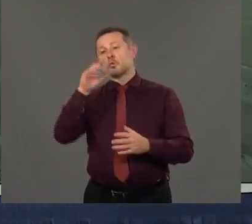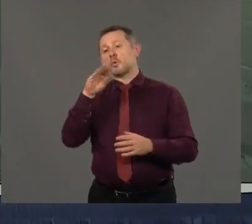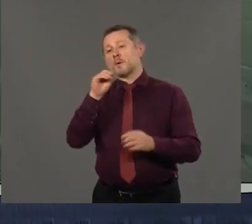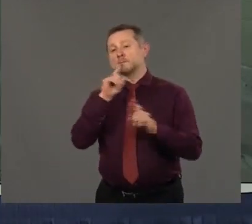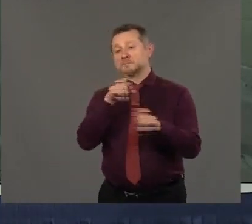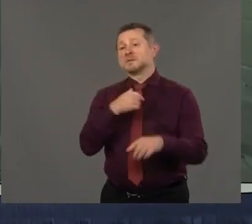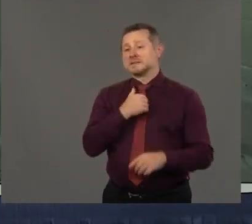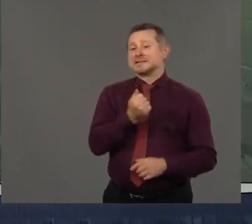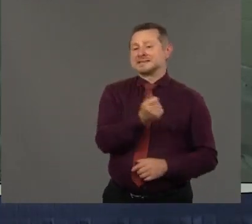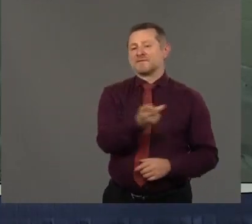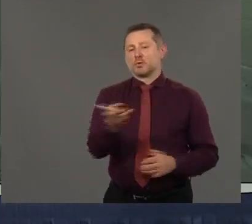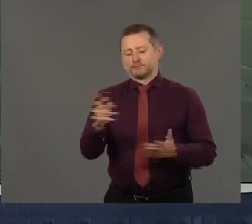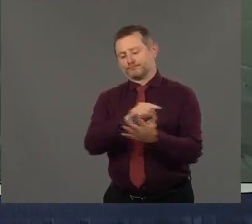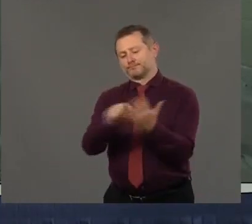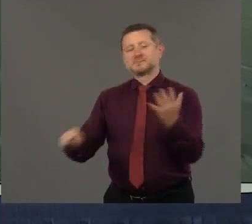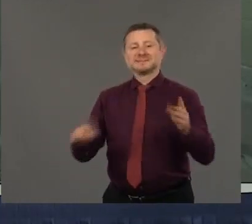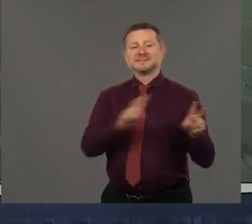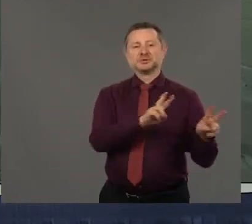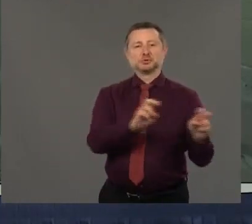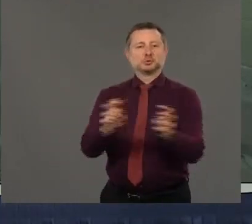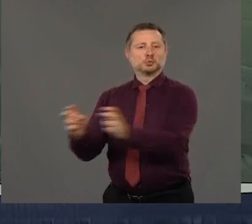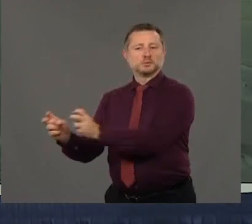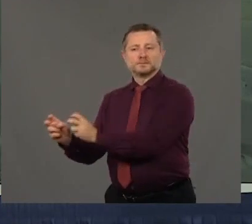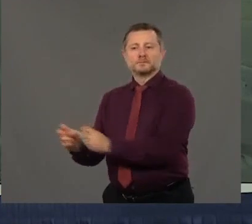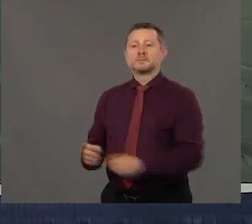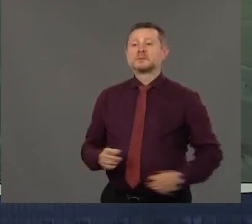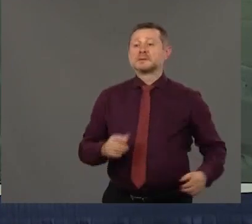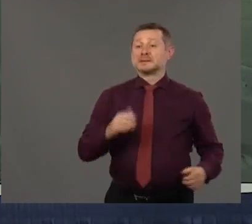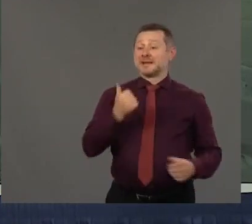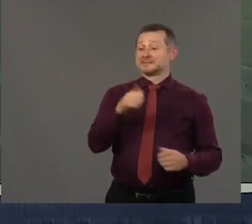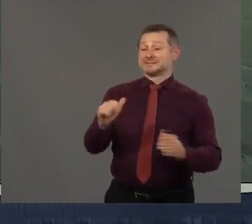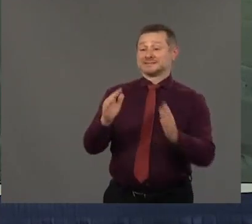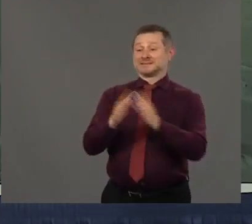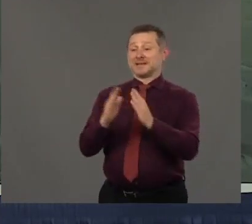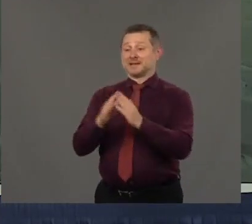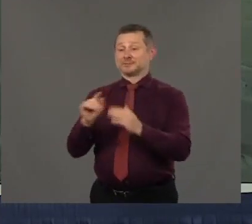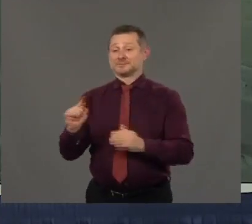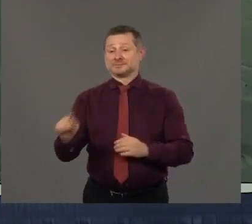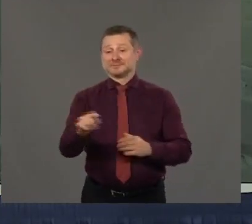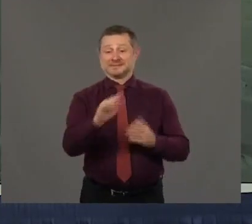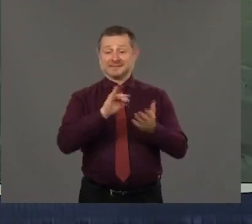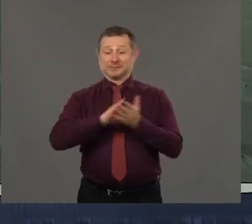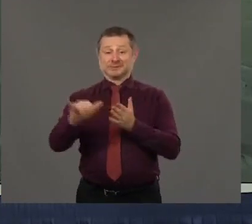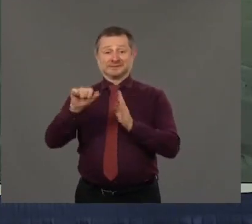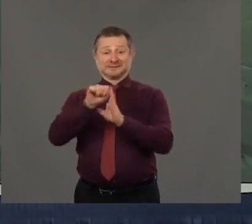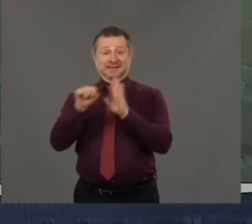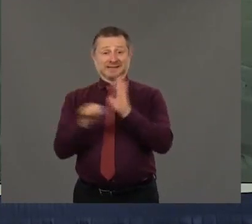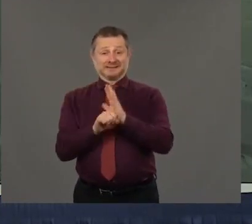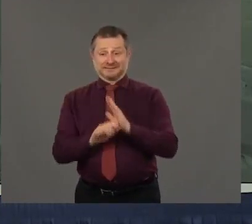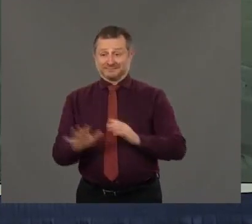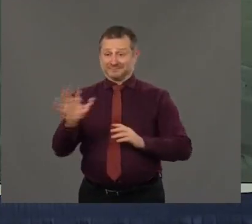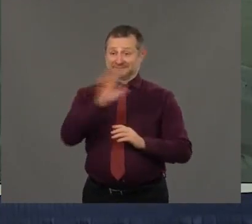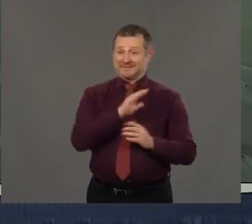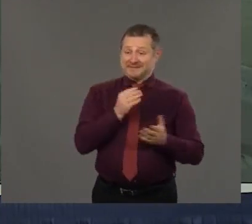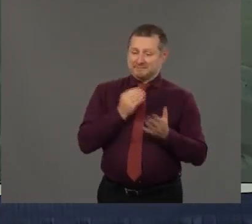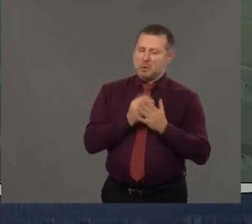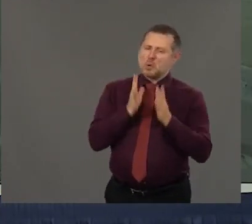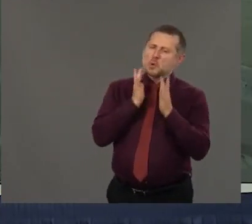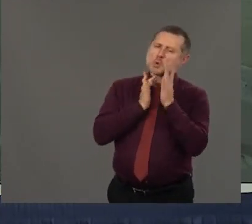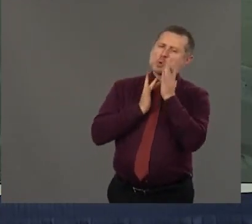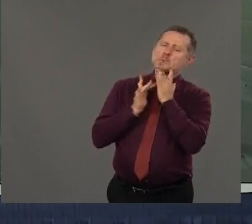issues. First, any municipality in the state that runs into financial trouble,